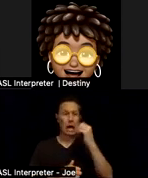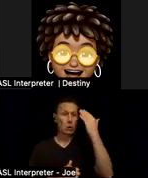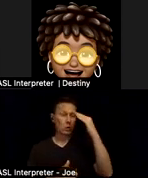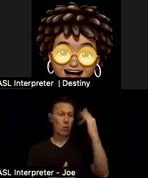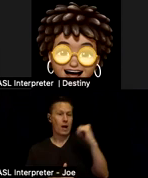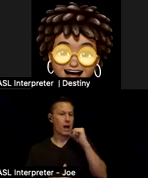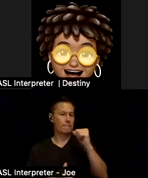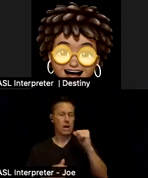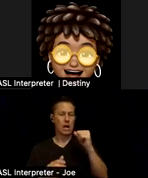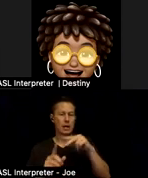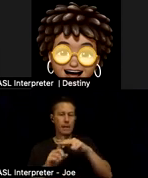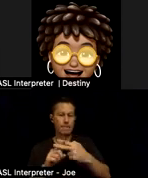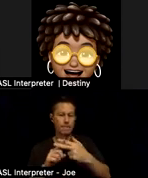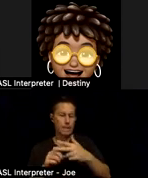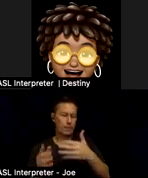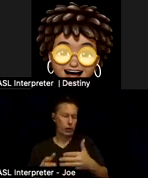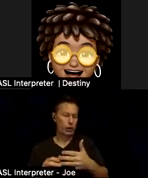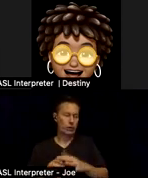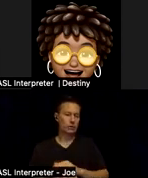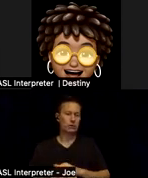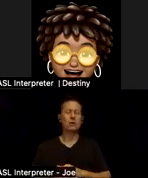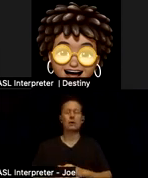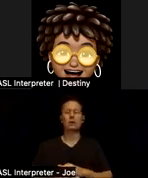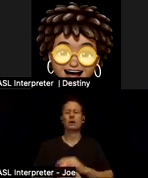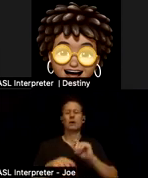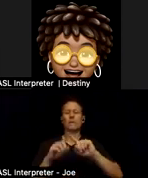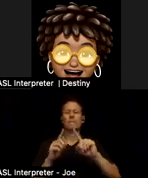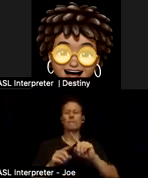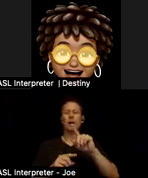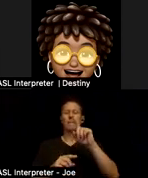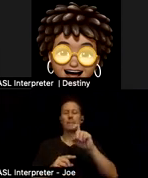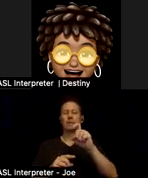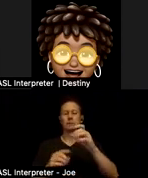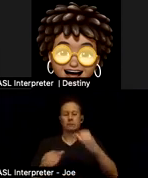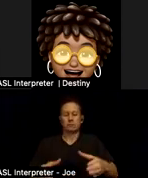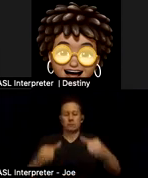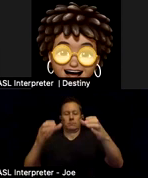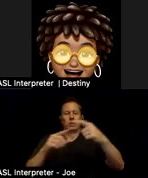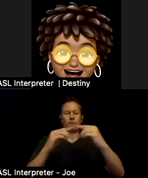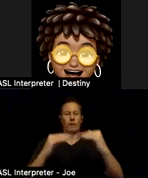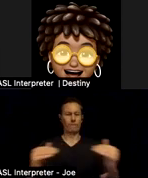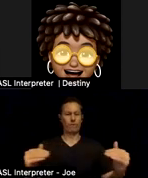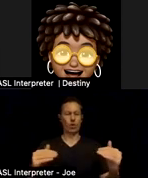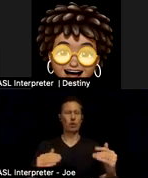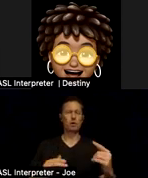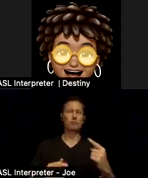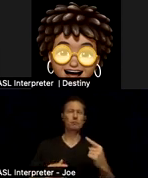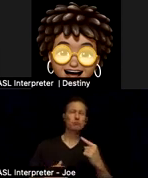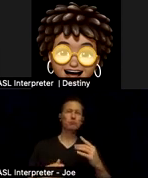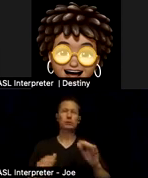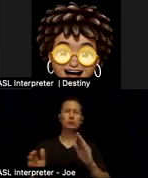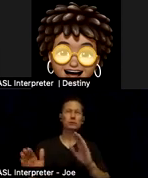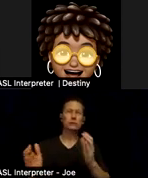plumber, but there are a number of reasons where it needs to be elevated off the floor. It's, the only thing I can relate it to is when